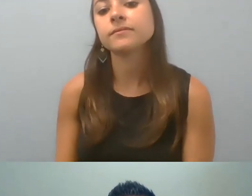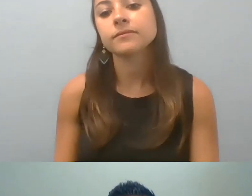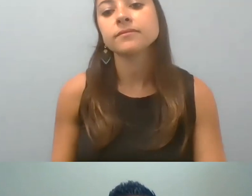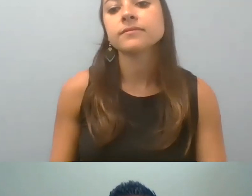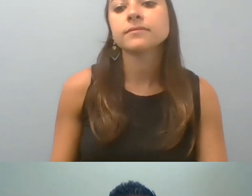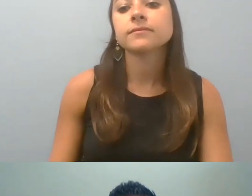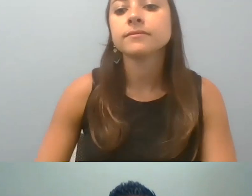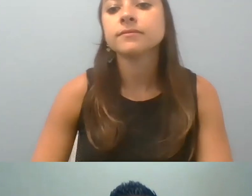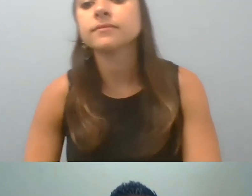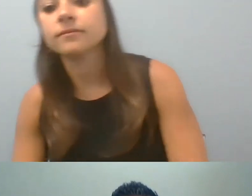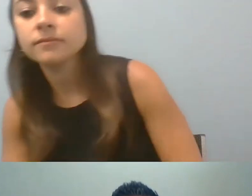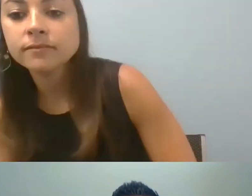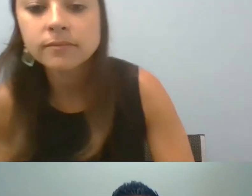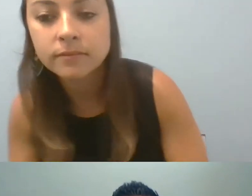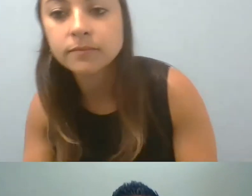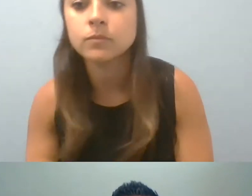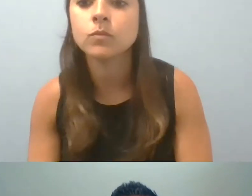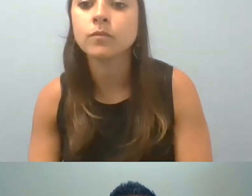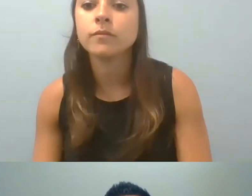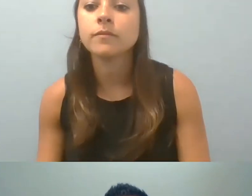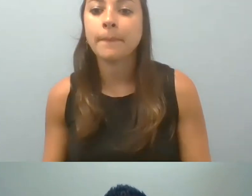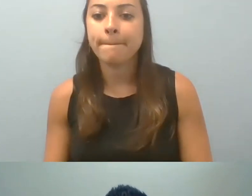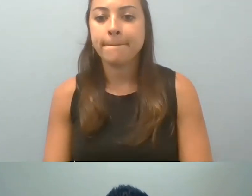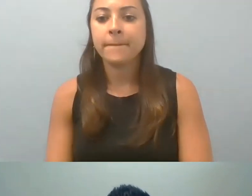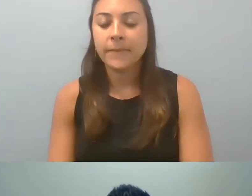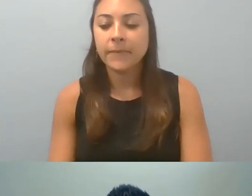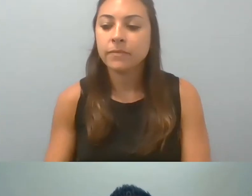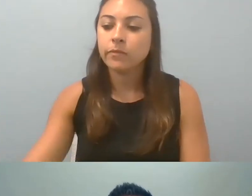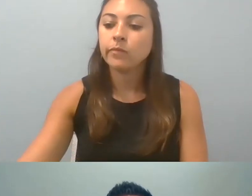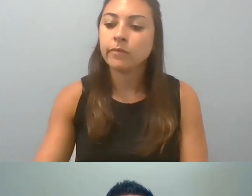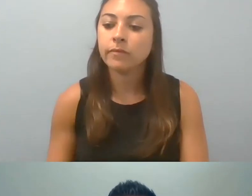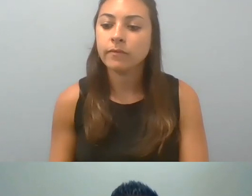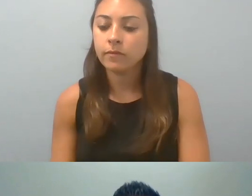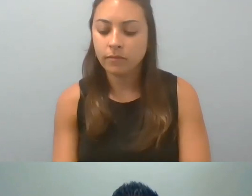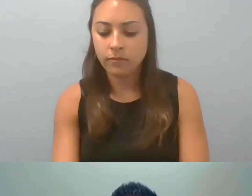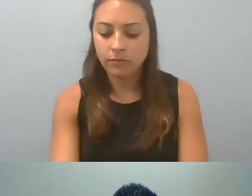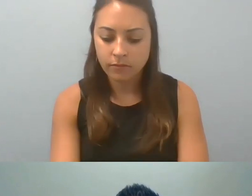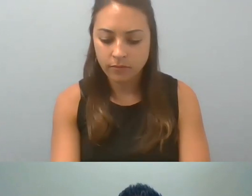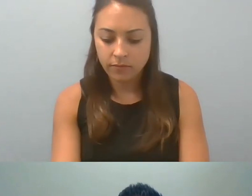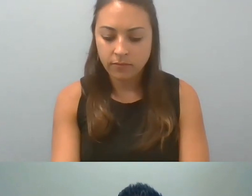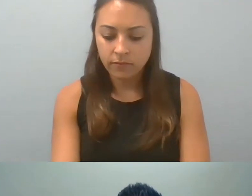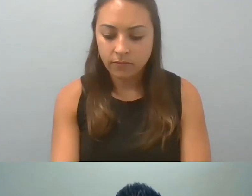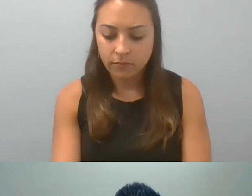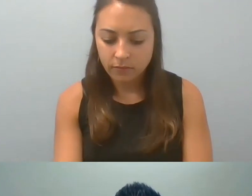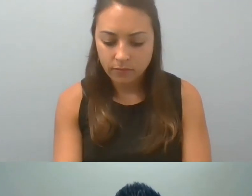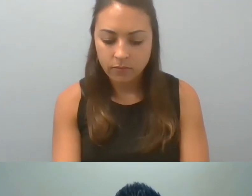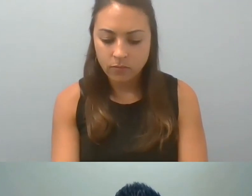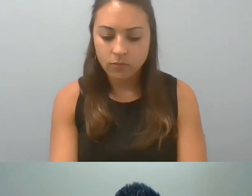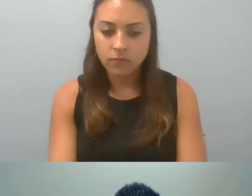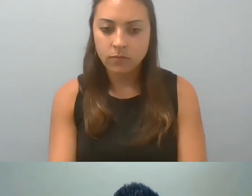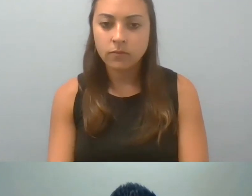Thank you very much. Bobby, I think this question is for you. There were a few questions about how mobile